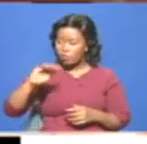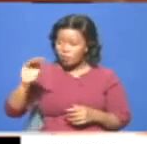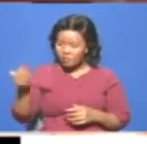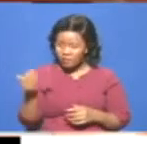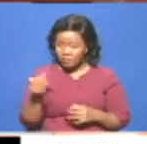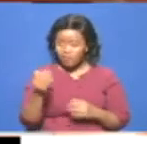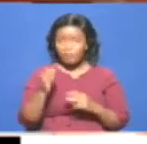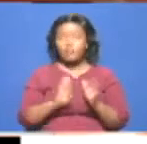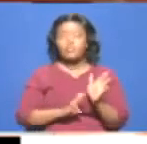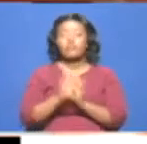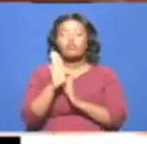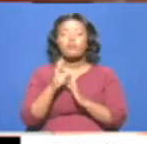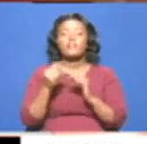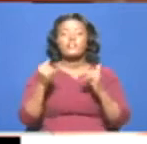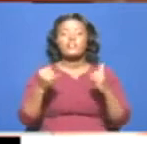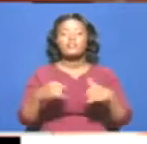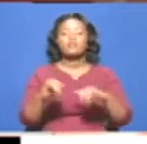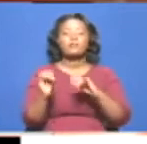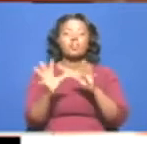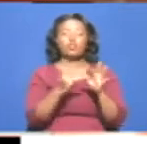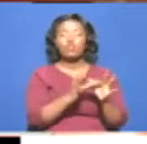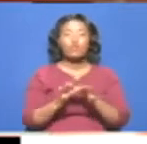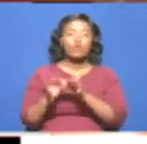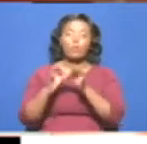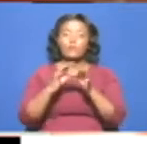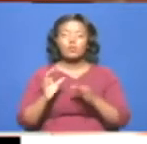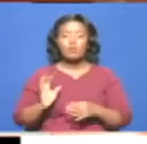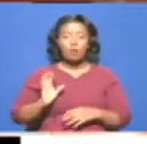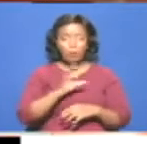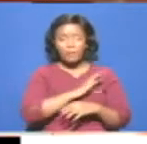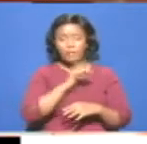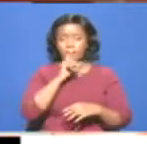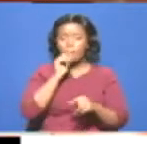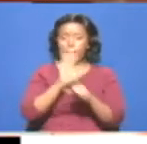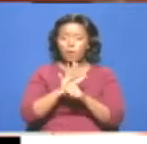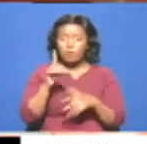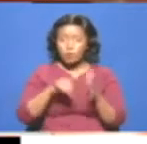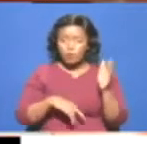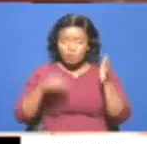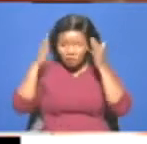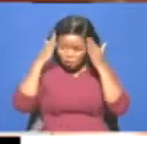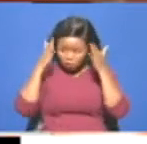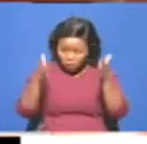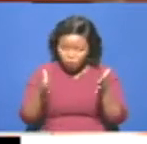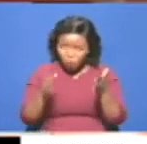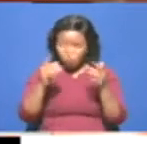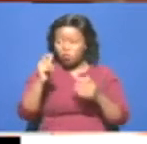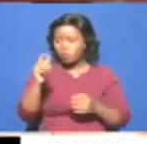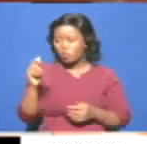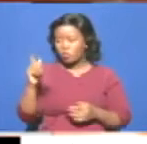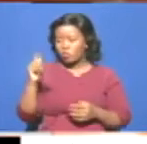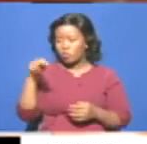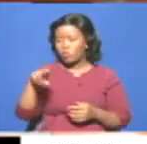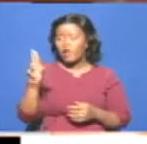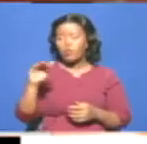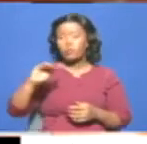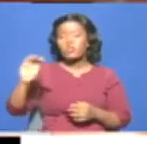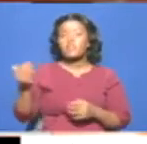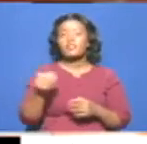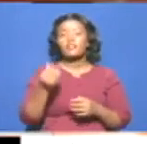Development Implementation Coordination Committee, has reaffirmed its commitment to Tatu City, the 5,000-acre special economic